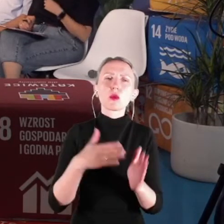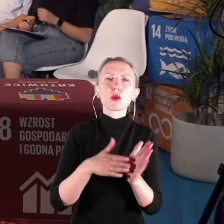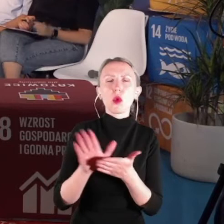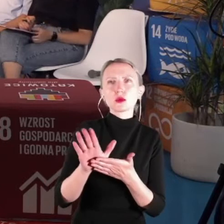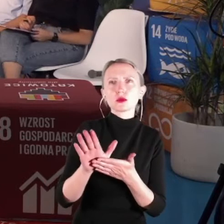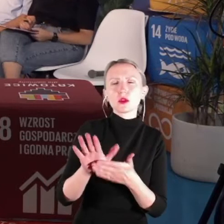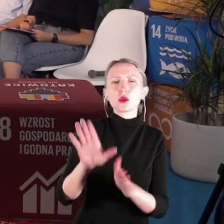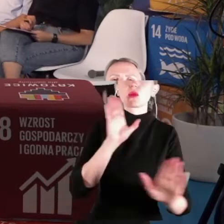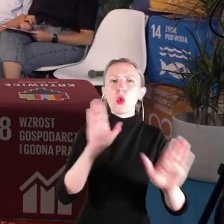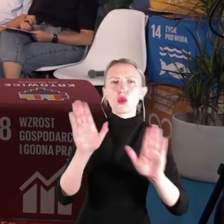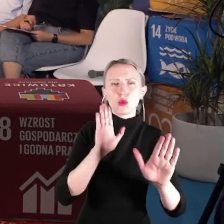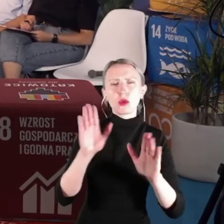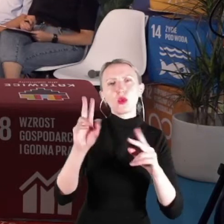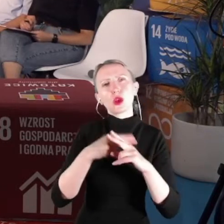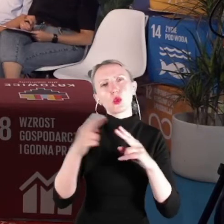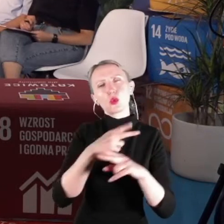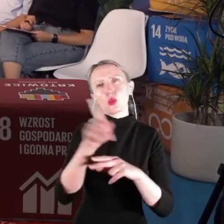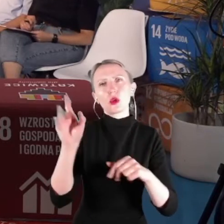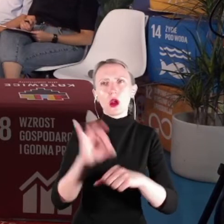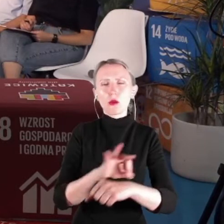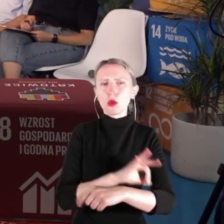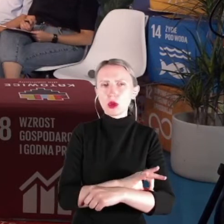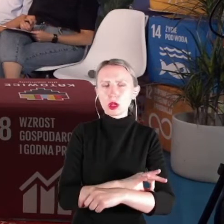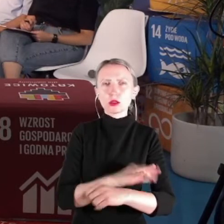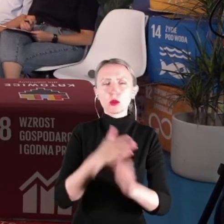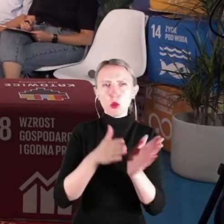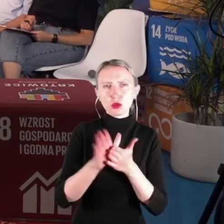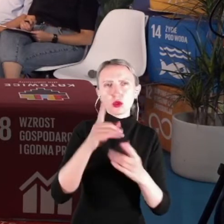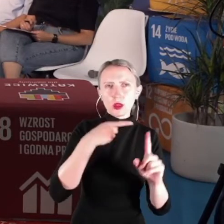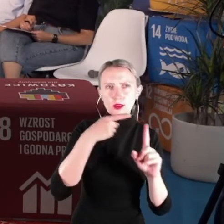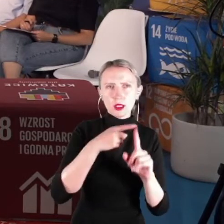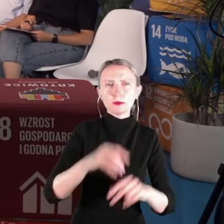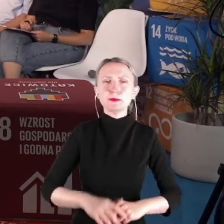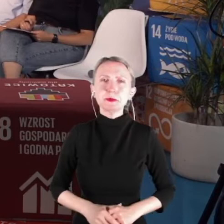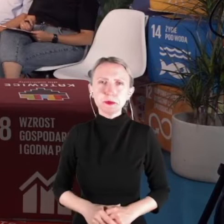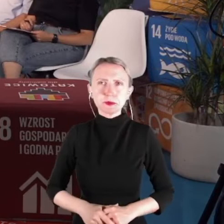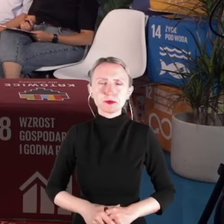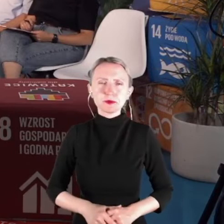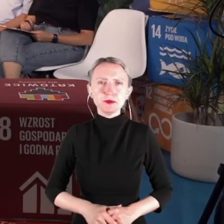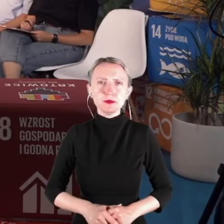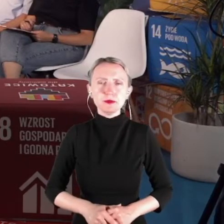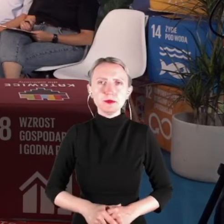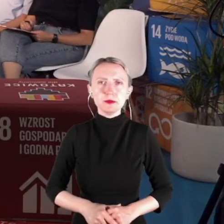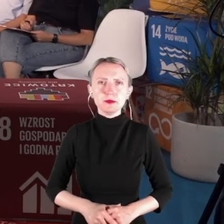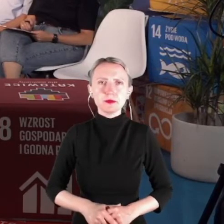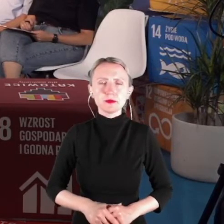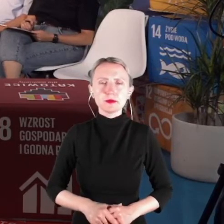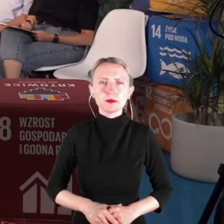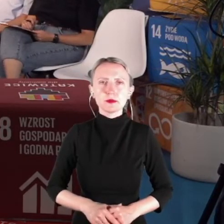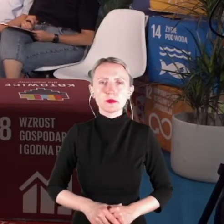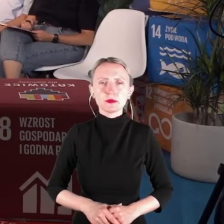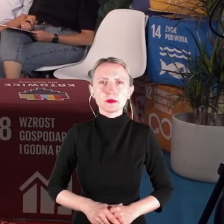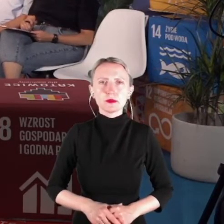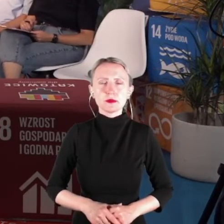of the projects that were presented today. So we did conferences, more academic ones. We did